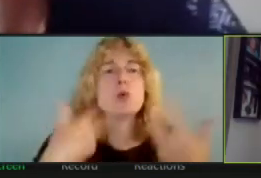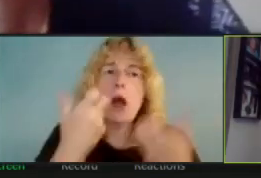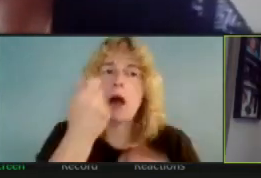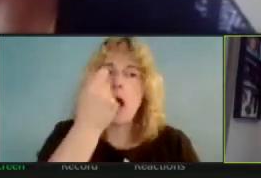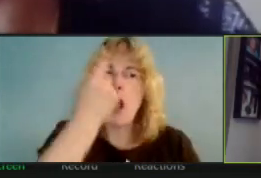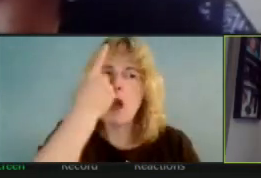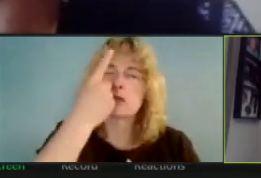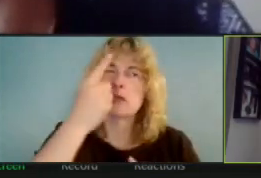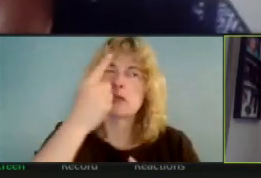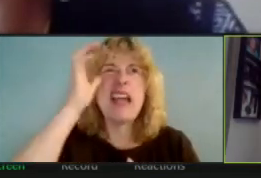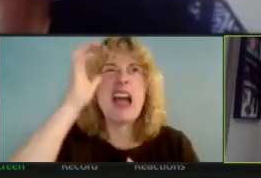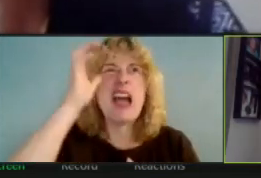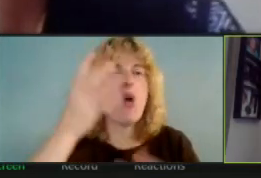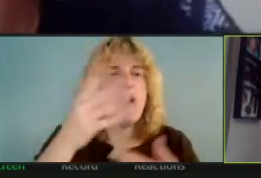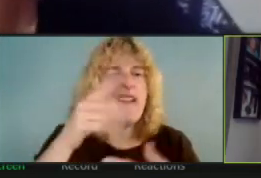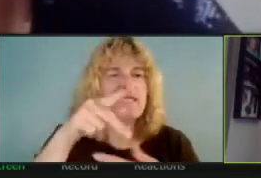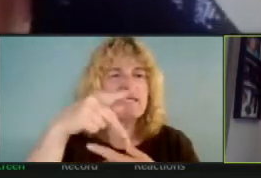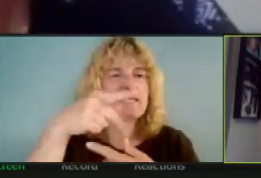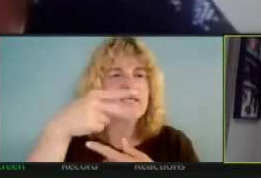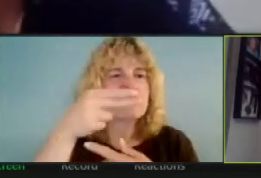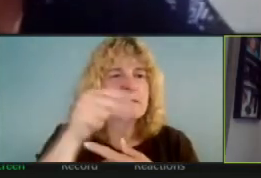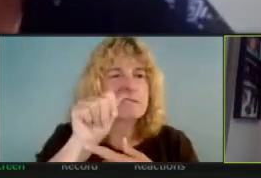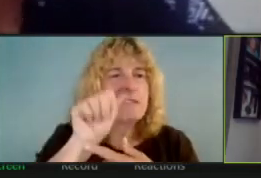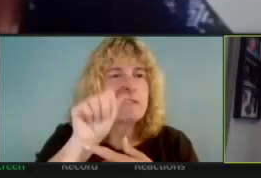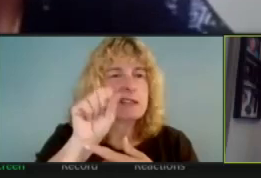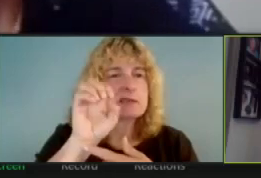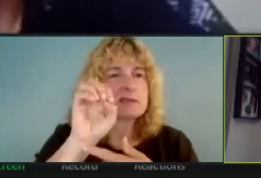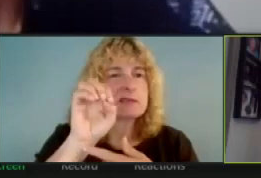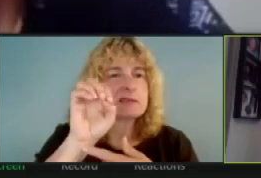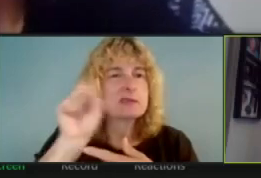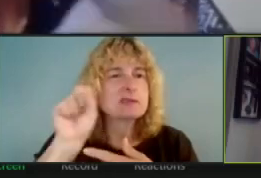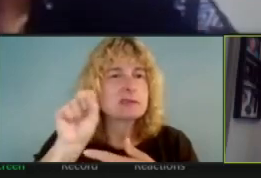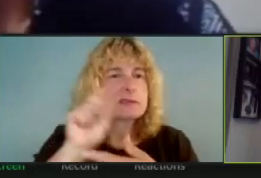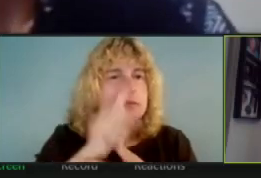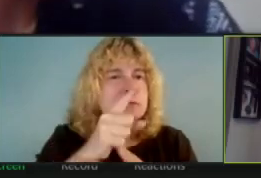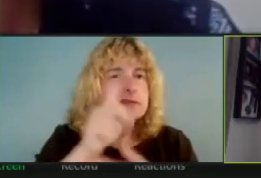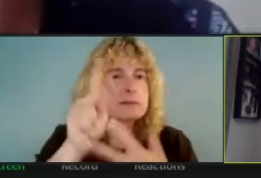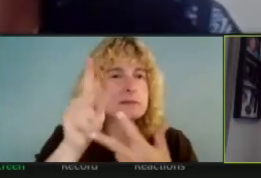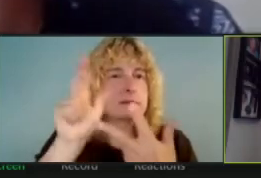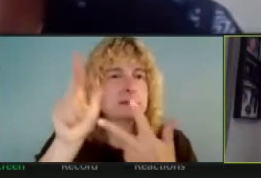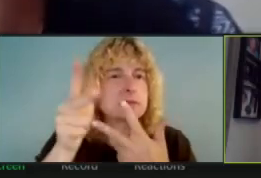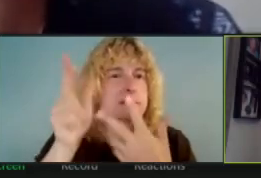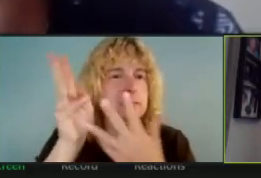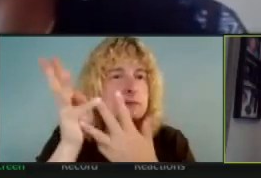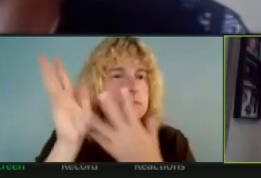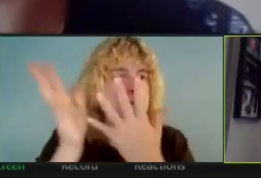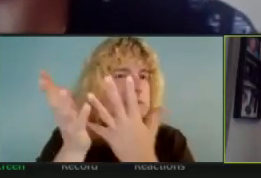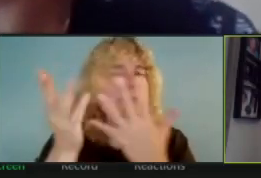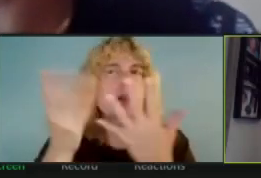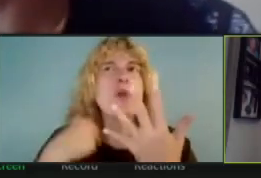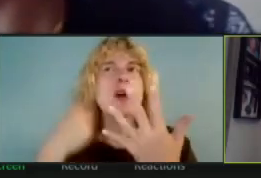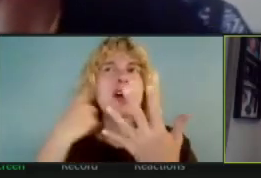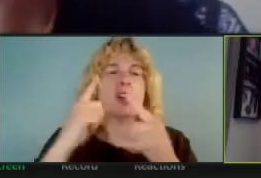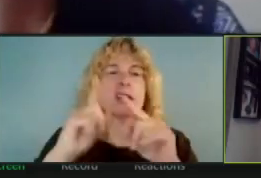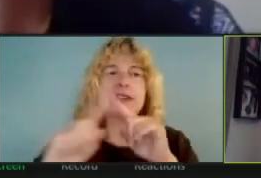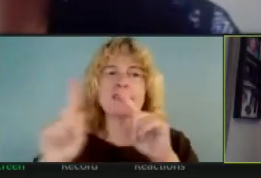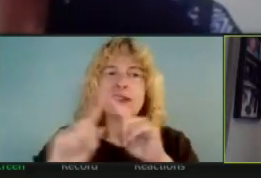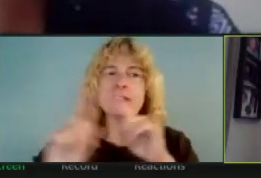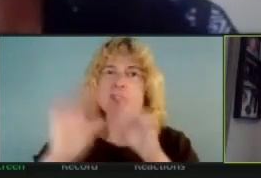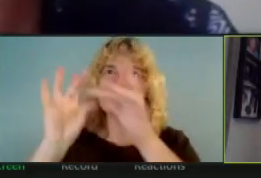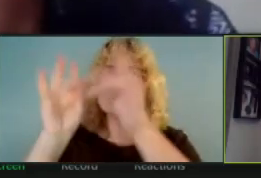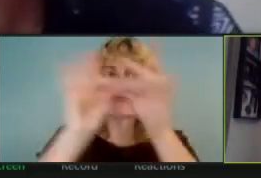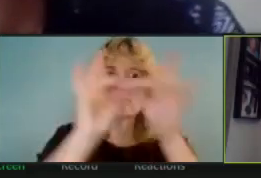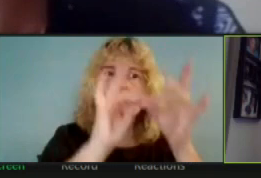phases. We're hearing different language from the state, and we're really pleased to have from Governor Whitmer's office,